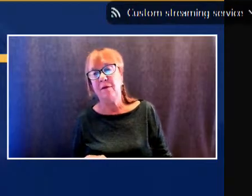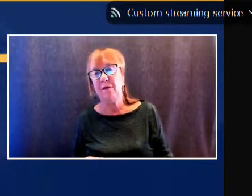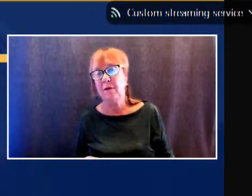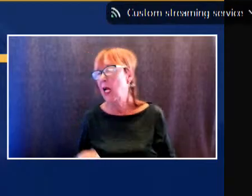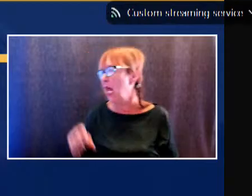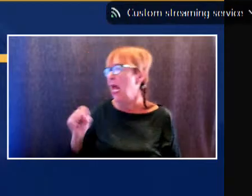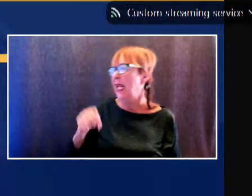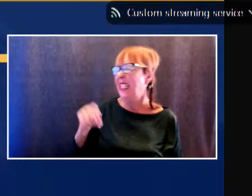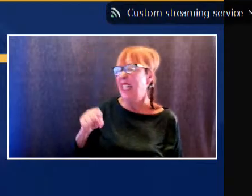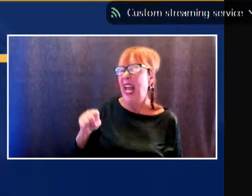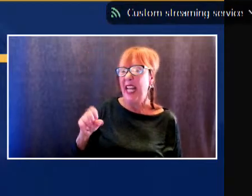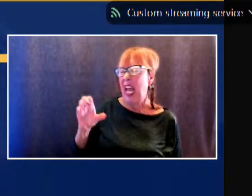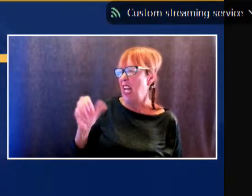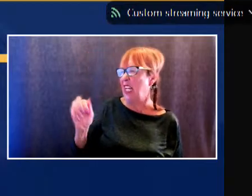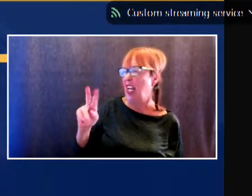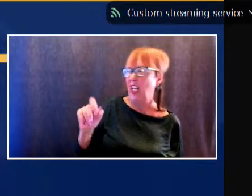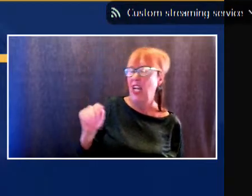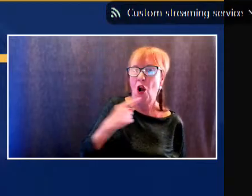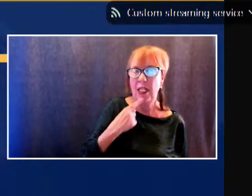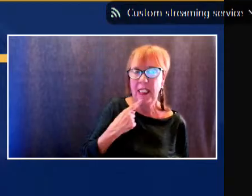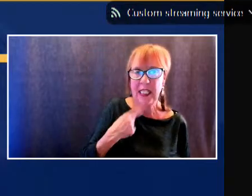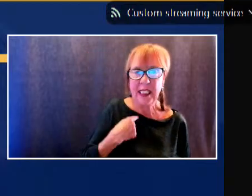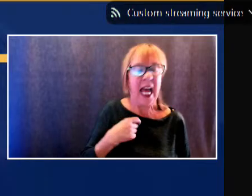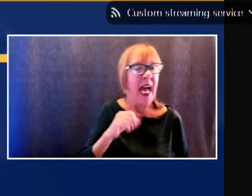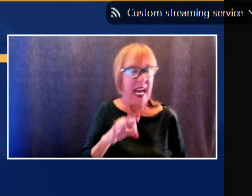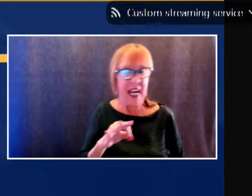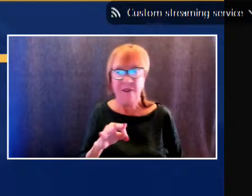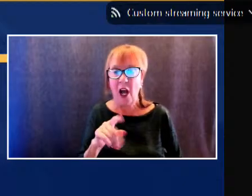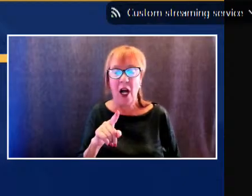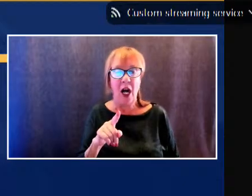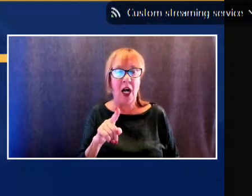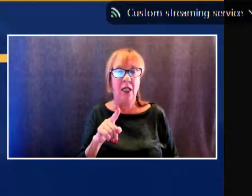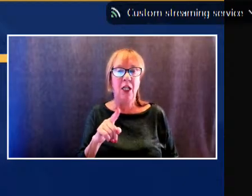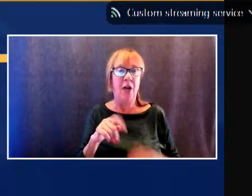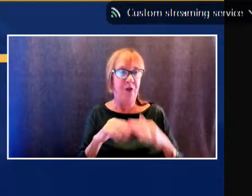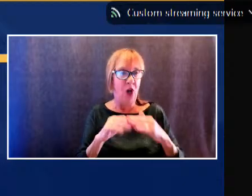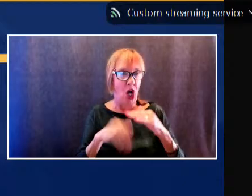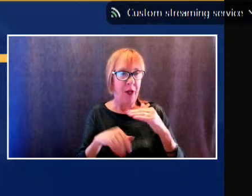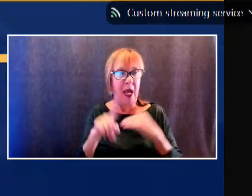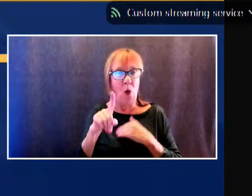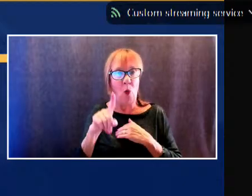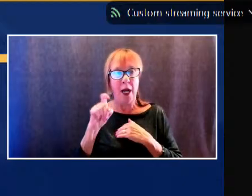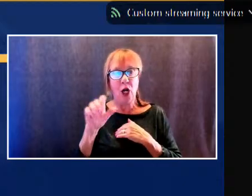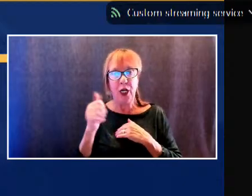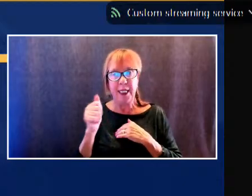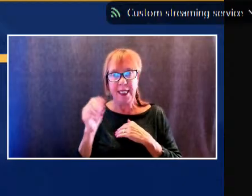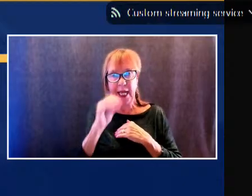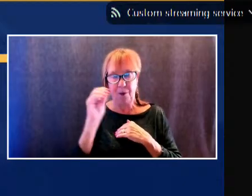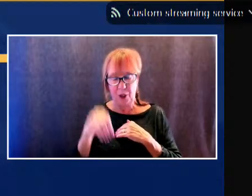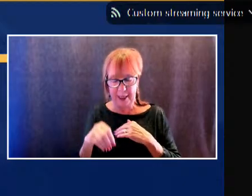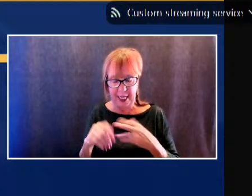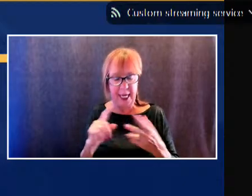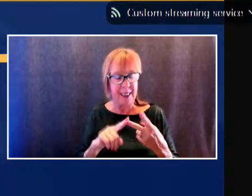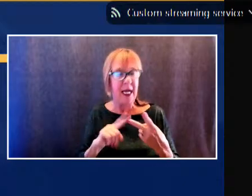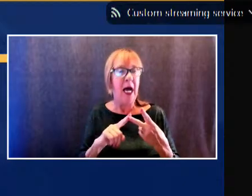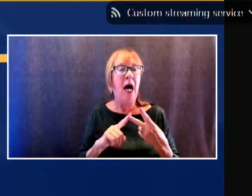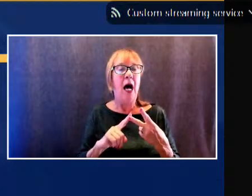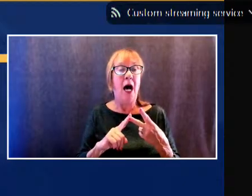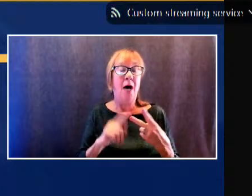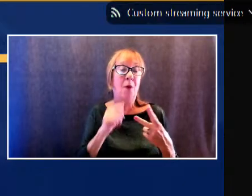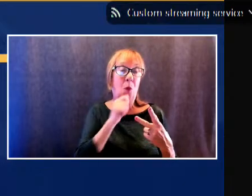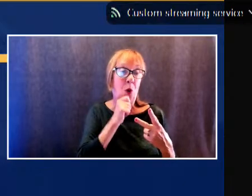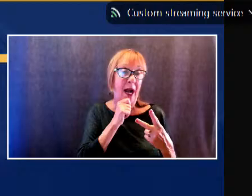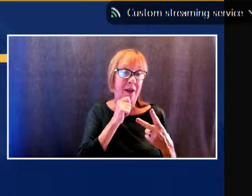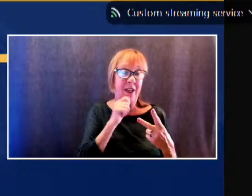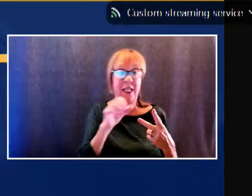that 110%. And then as she mentioned, if you're connected to a private sewage system, then